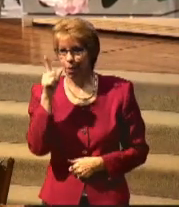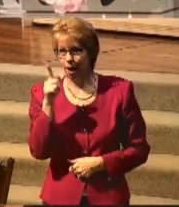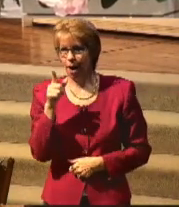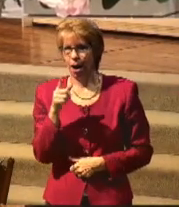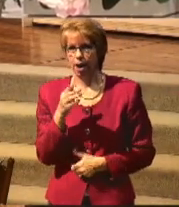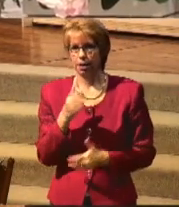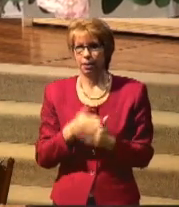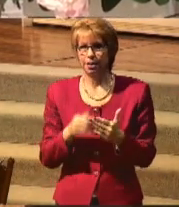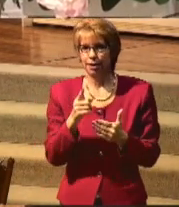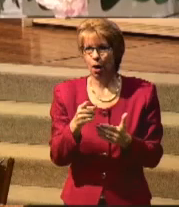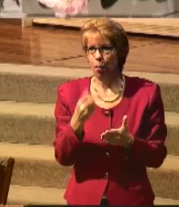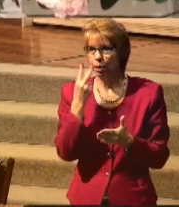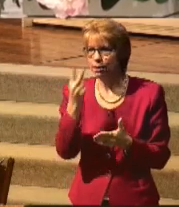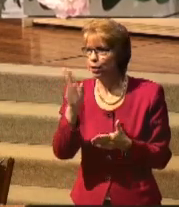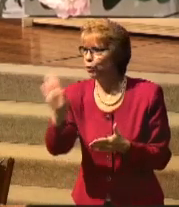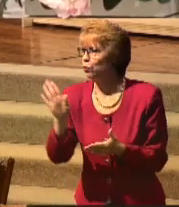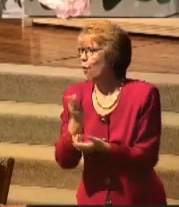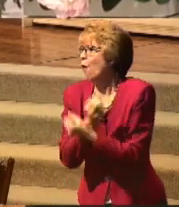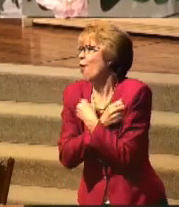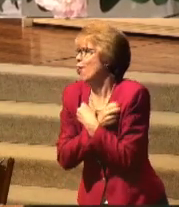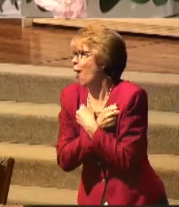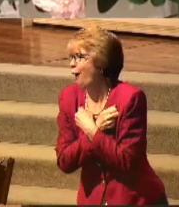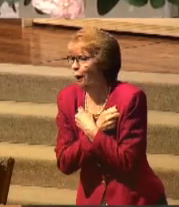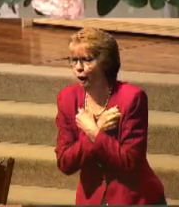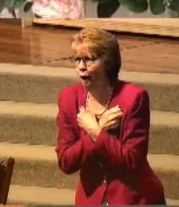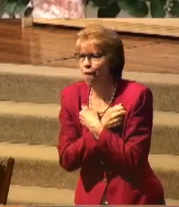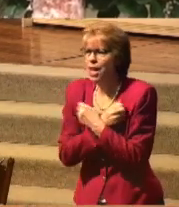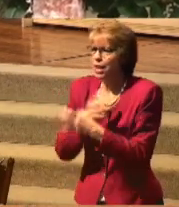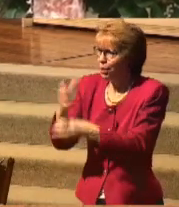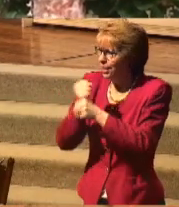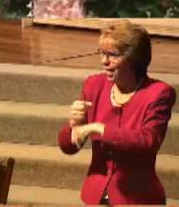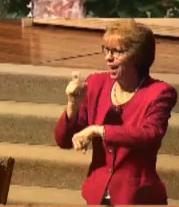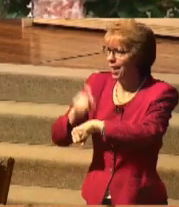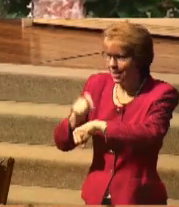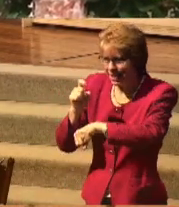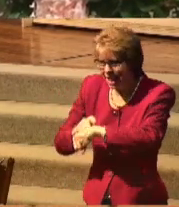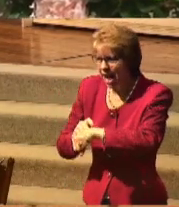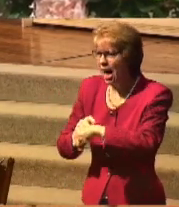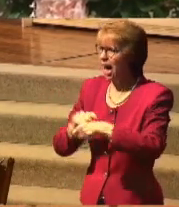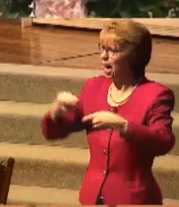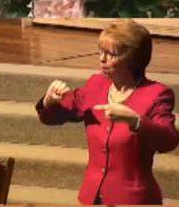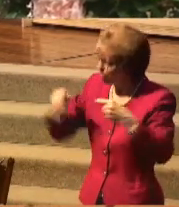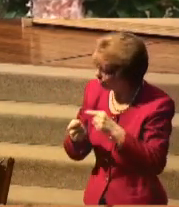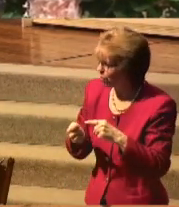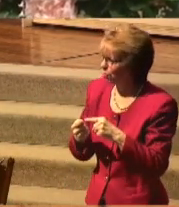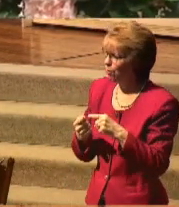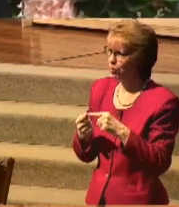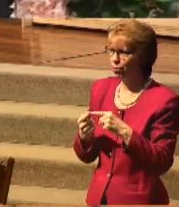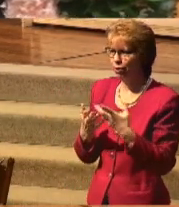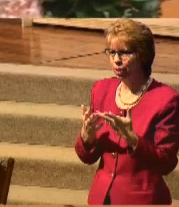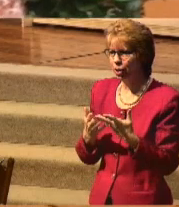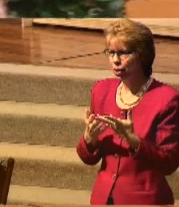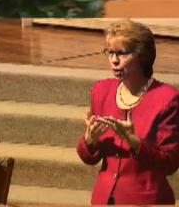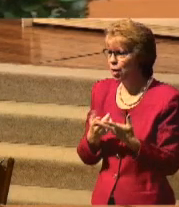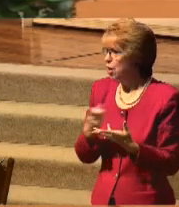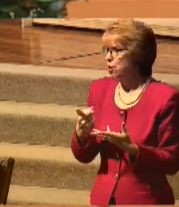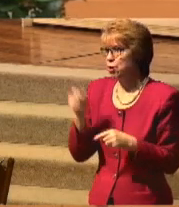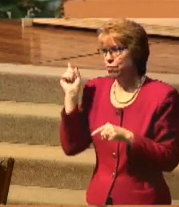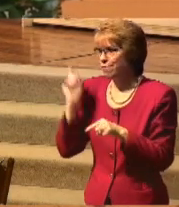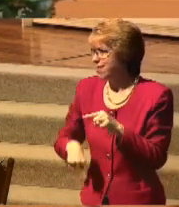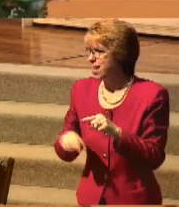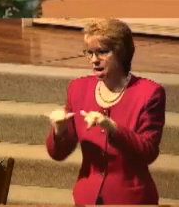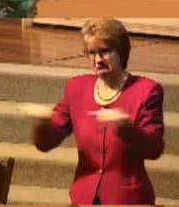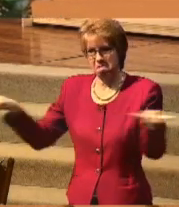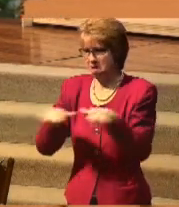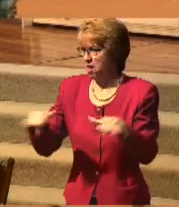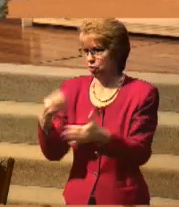to someone, when you spend time with someone who is hurting, when you do something for someone that cannot be measured in dollars